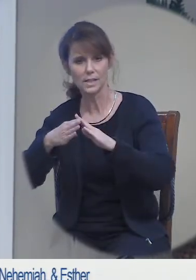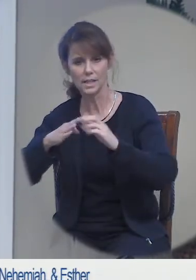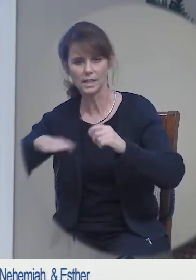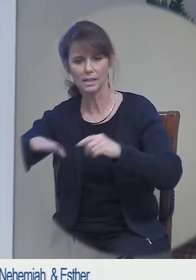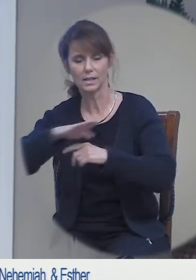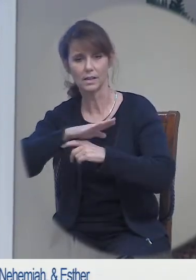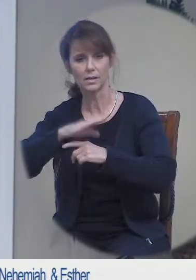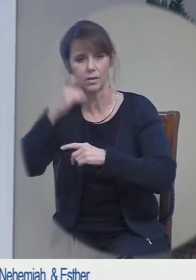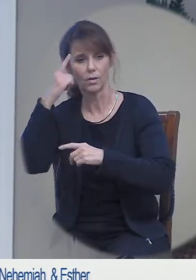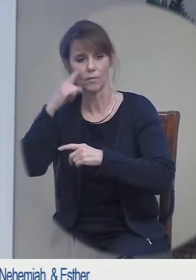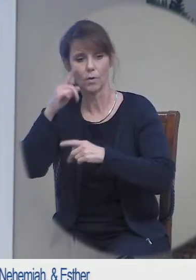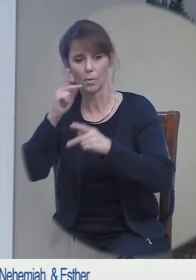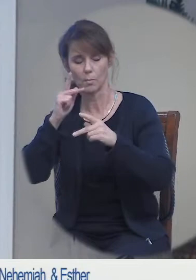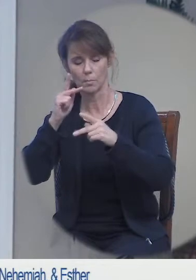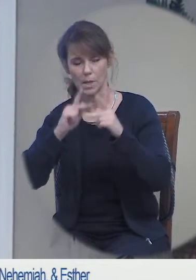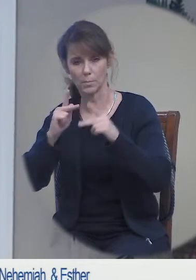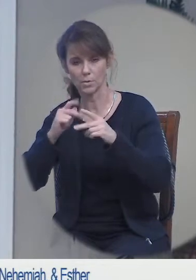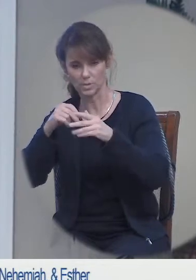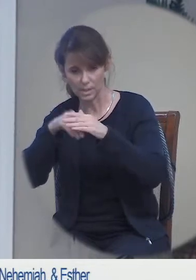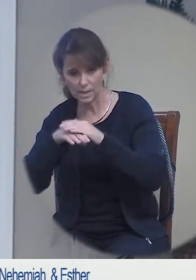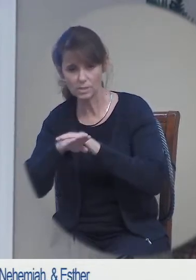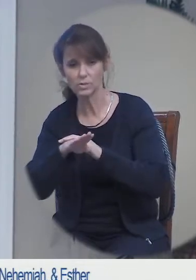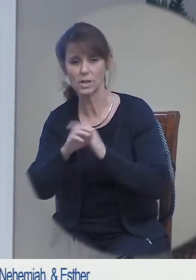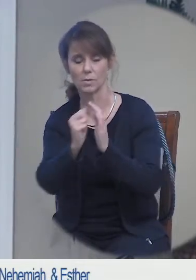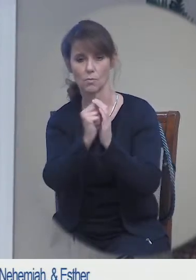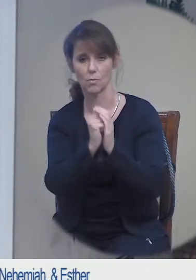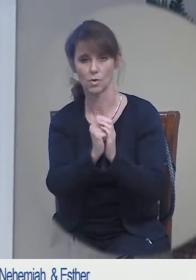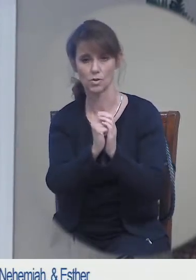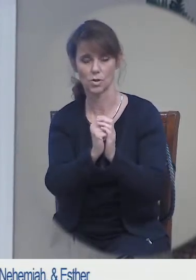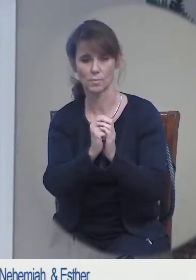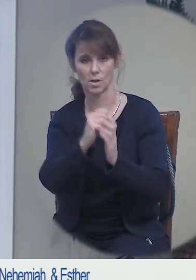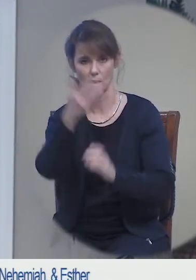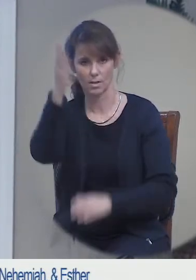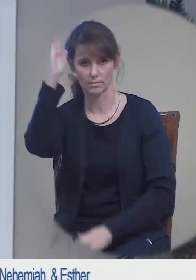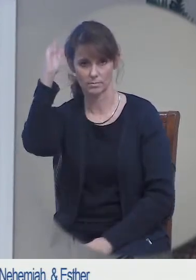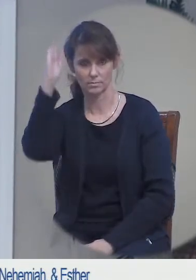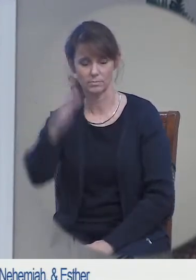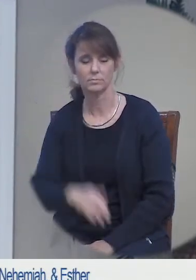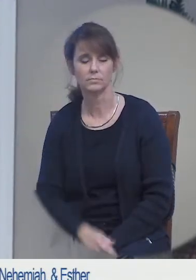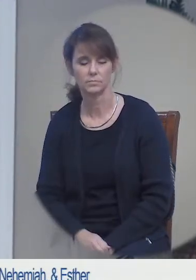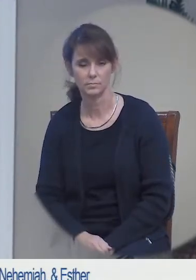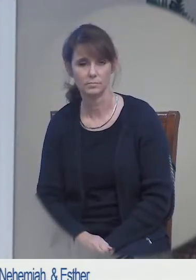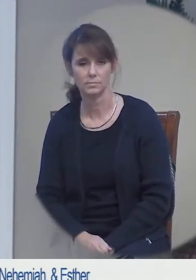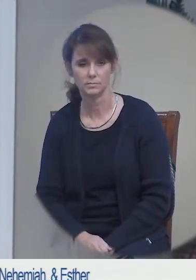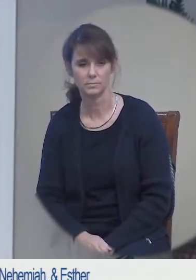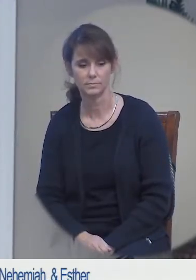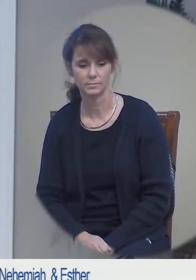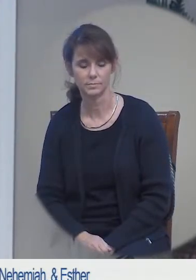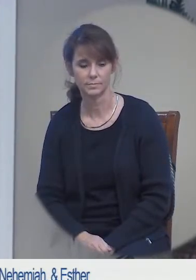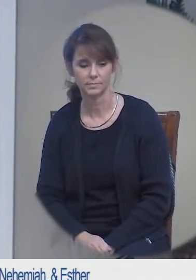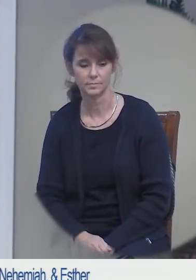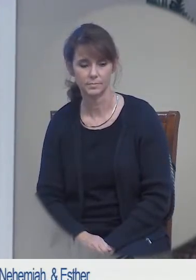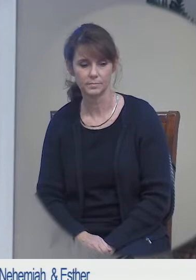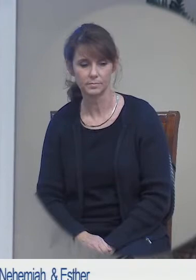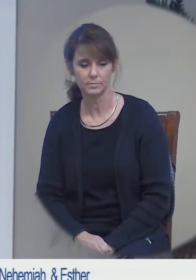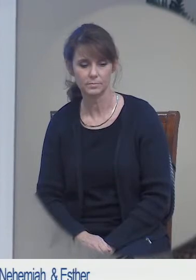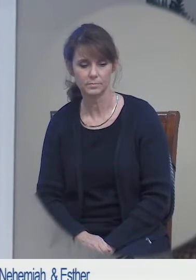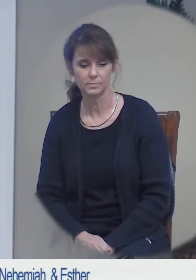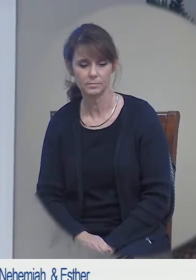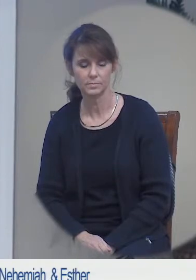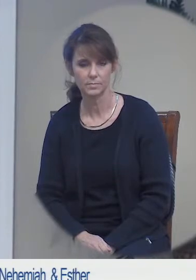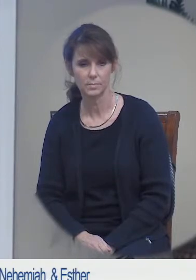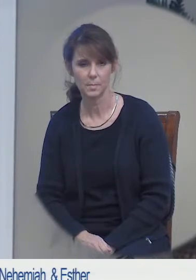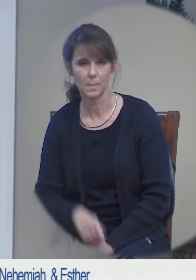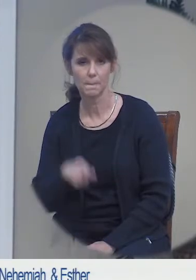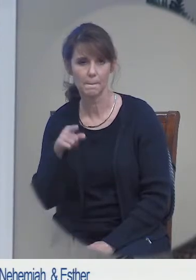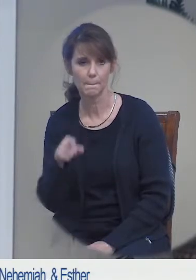Now, the rest of the list it talks about, he finds in his heart, and basically the list at